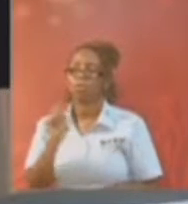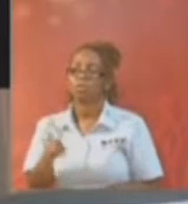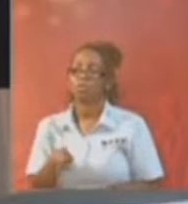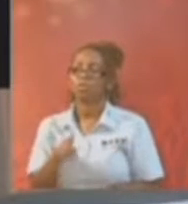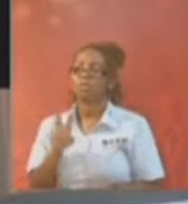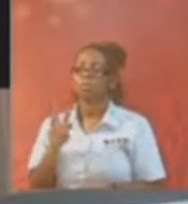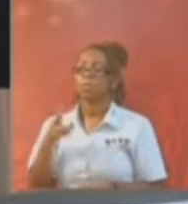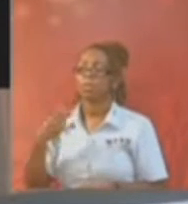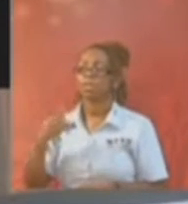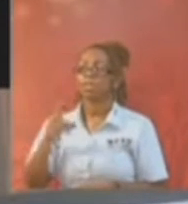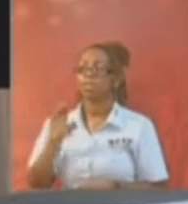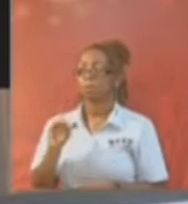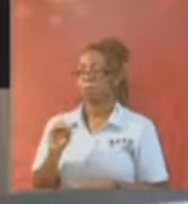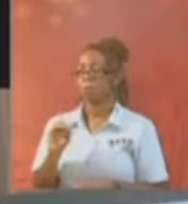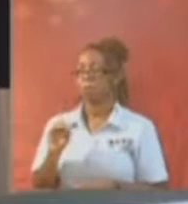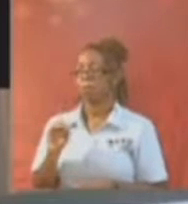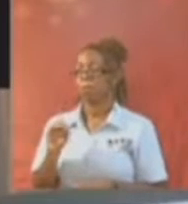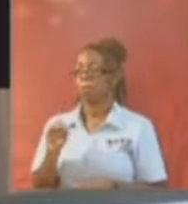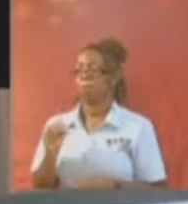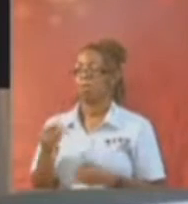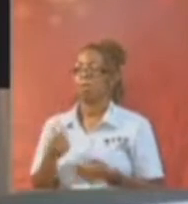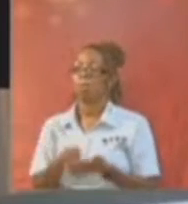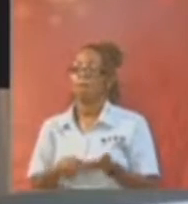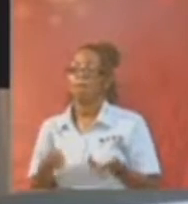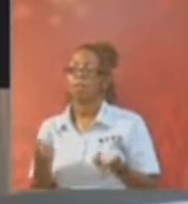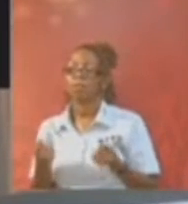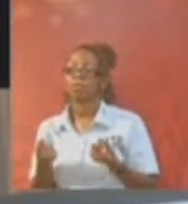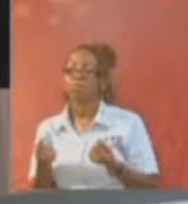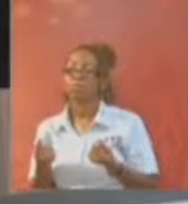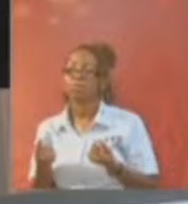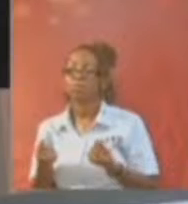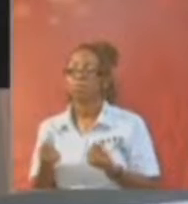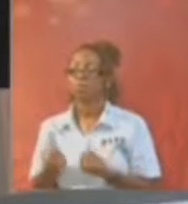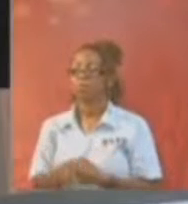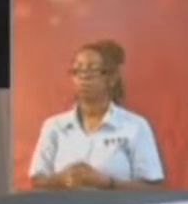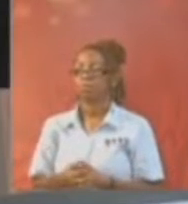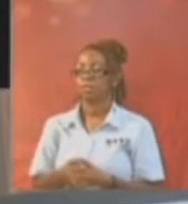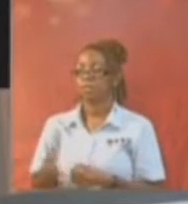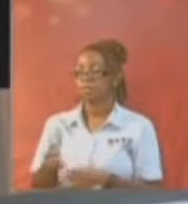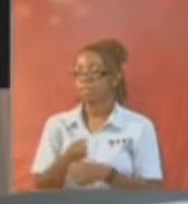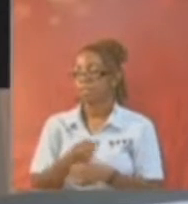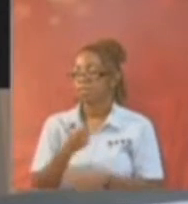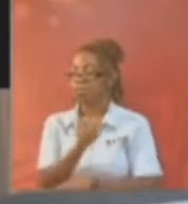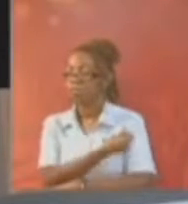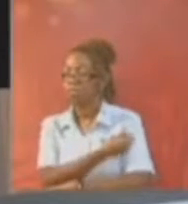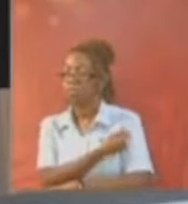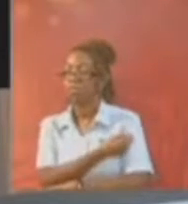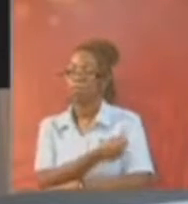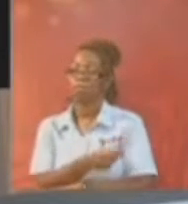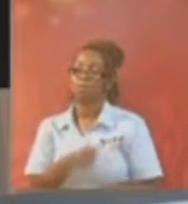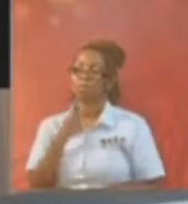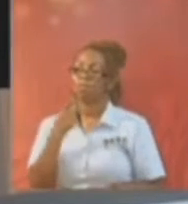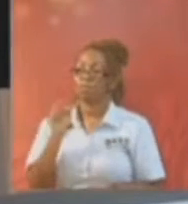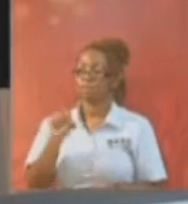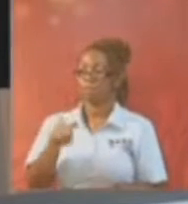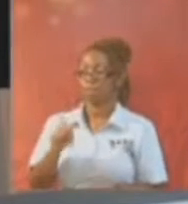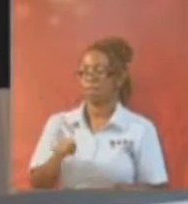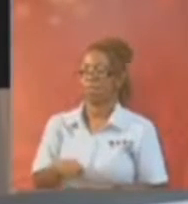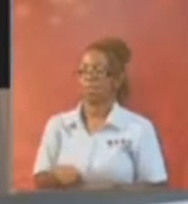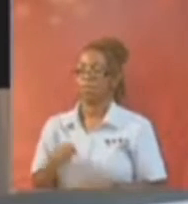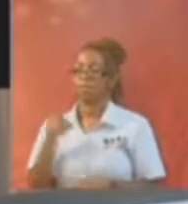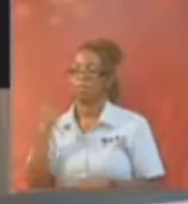is that it takes approved vaccines, I understand, and ensures that there's equitable, there are guidelines and equitable